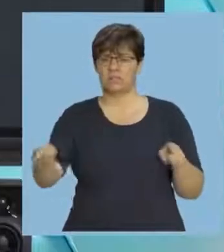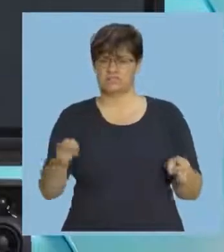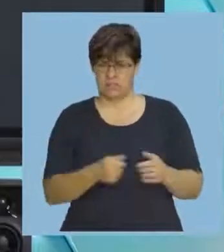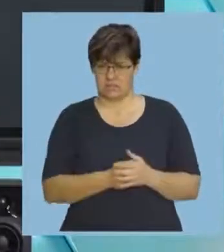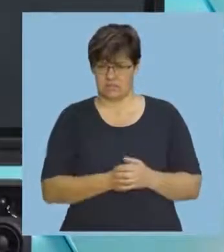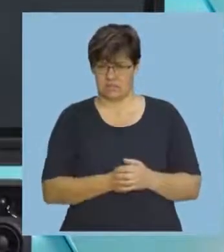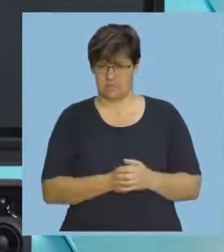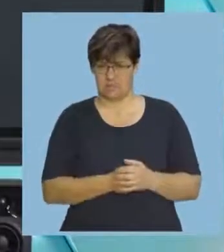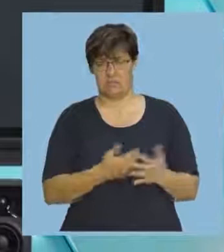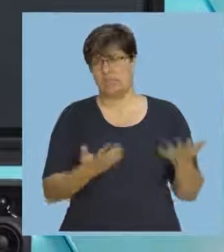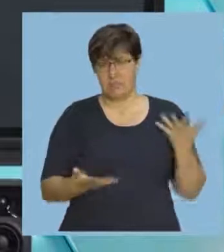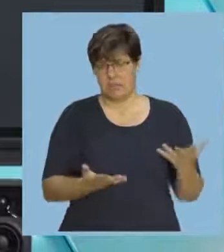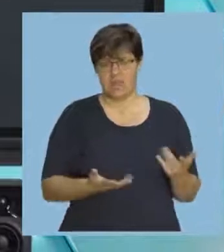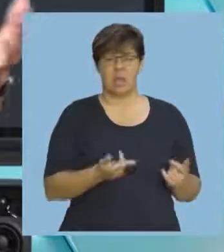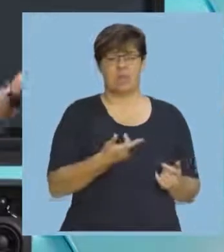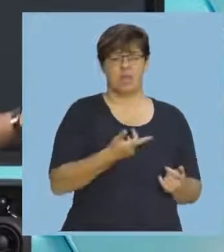I might want to compare